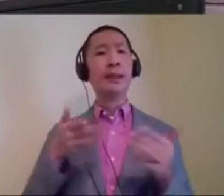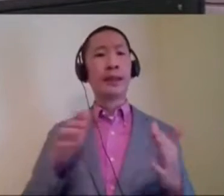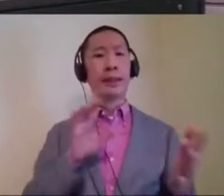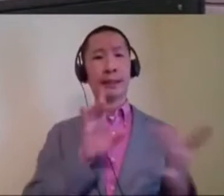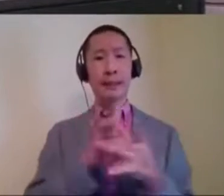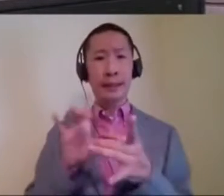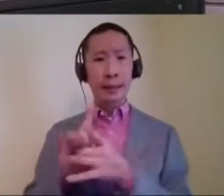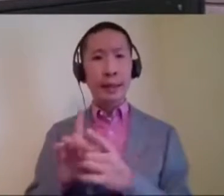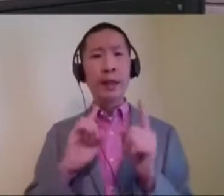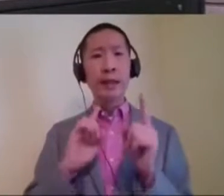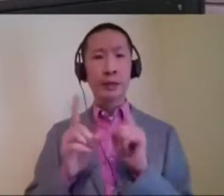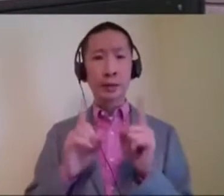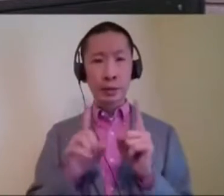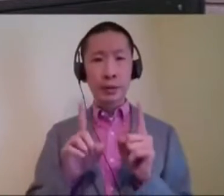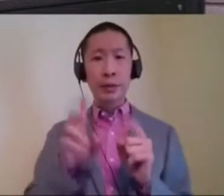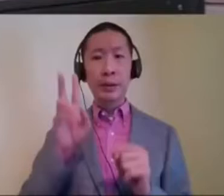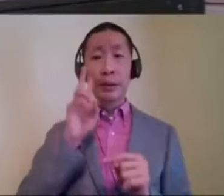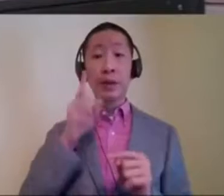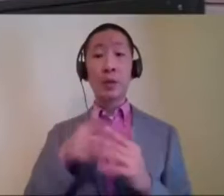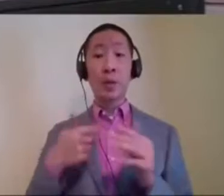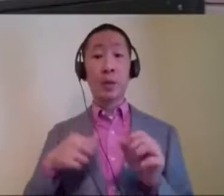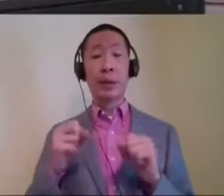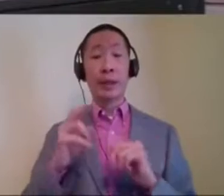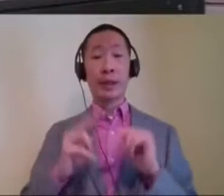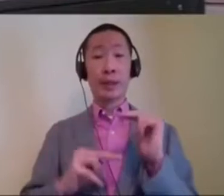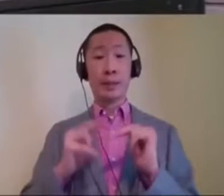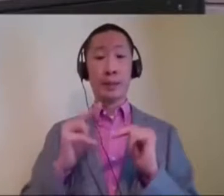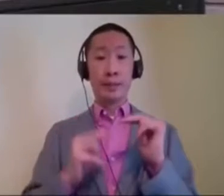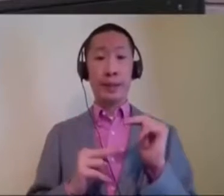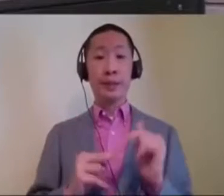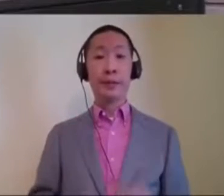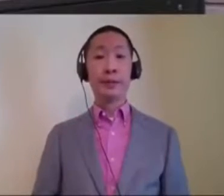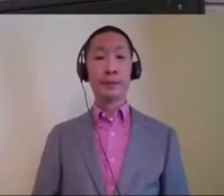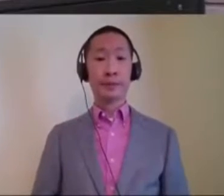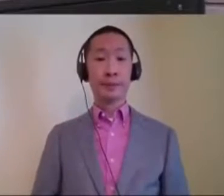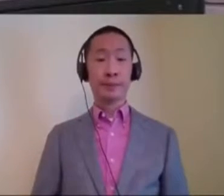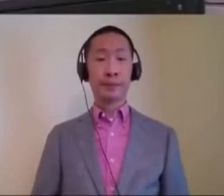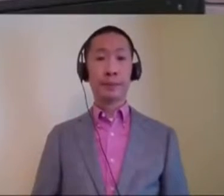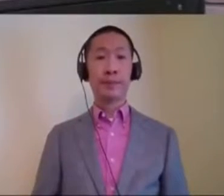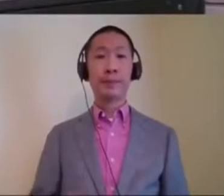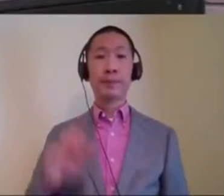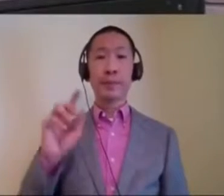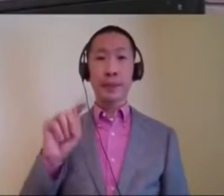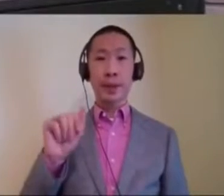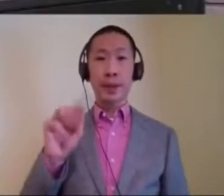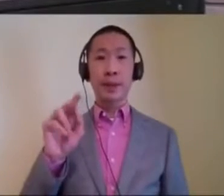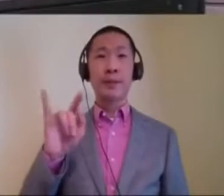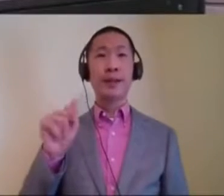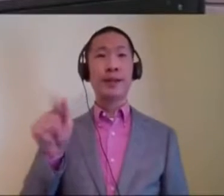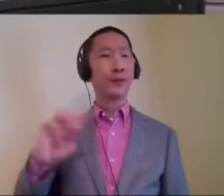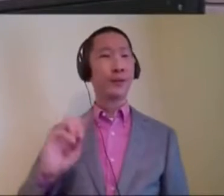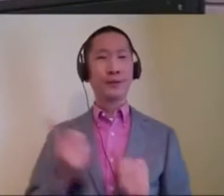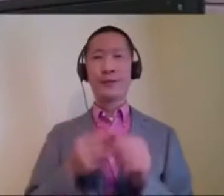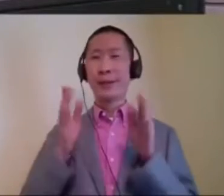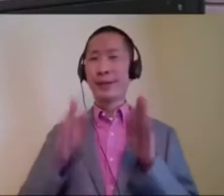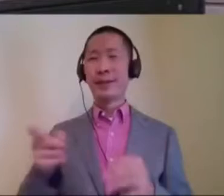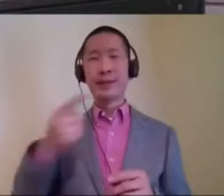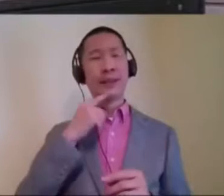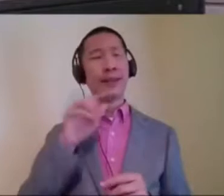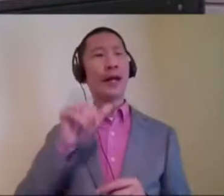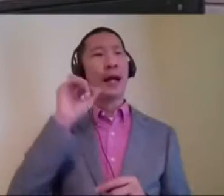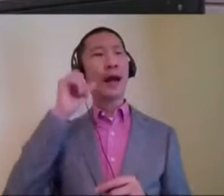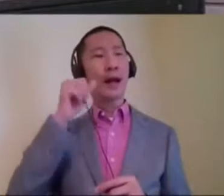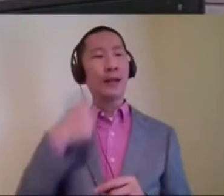talk, let's see what we can build. And Tamika was the first one. She just said, Auntie, I love